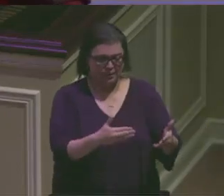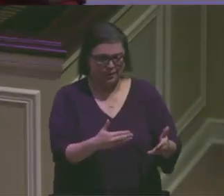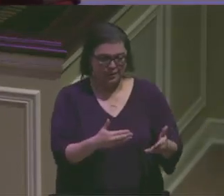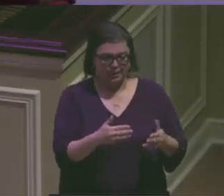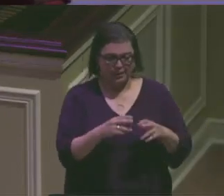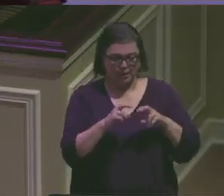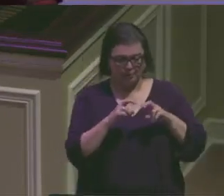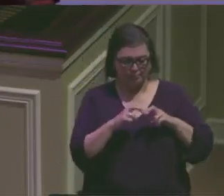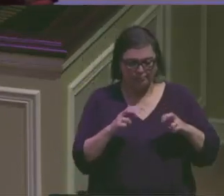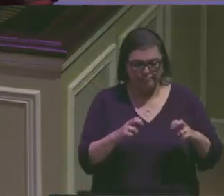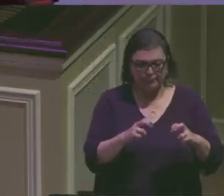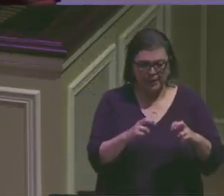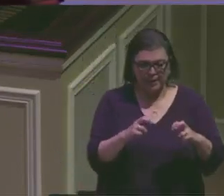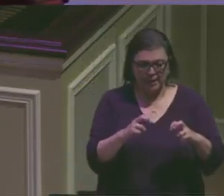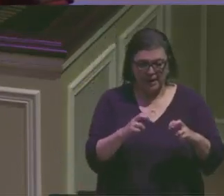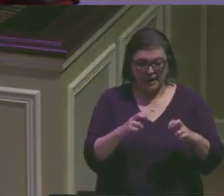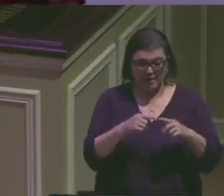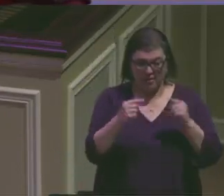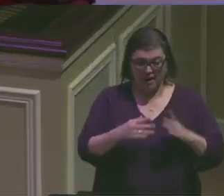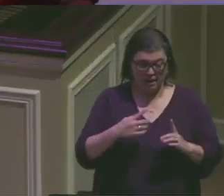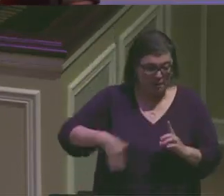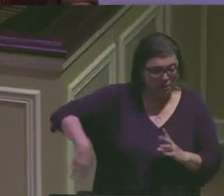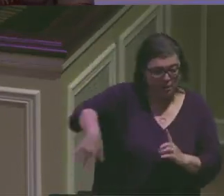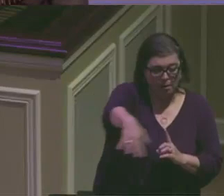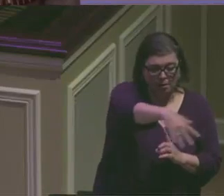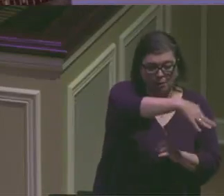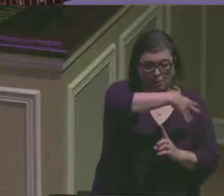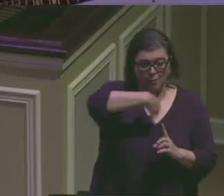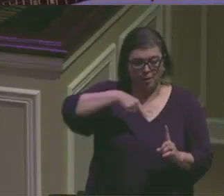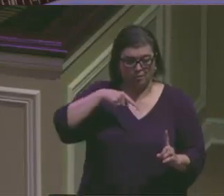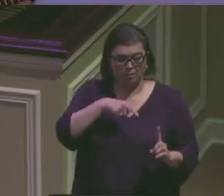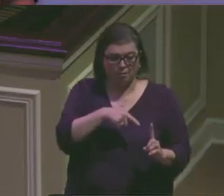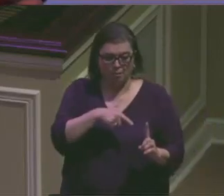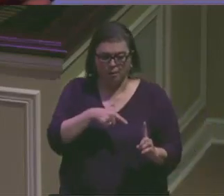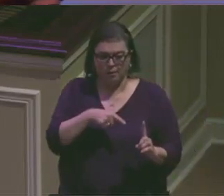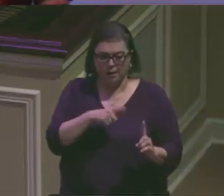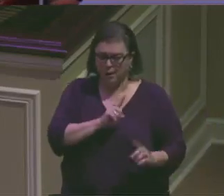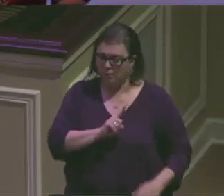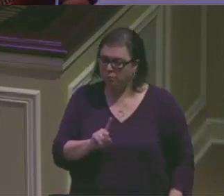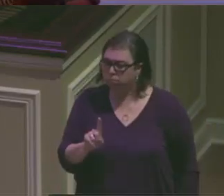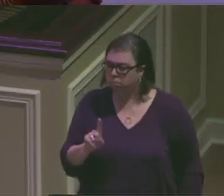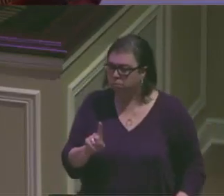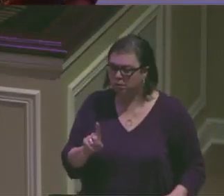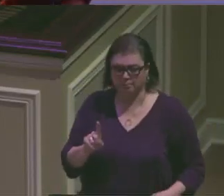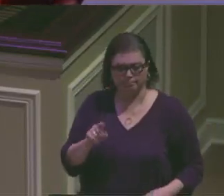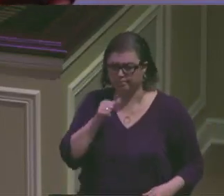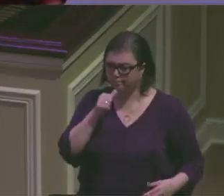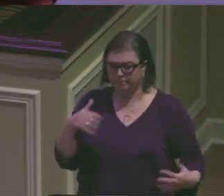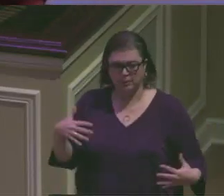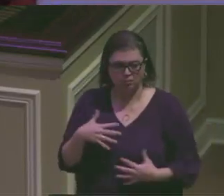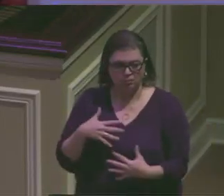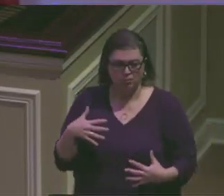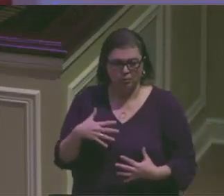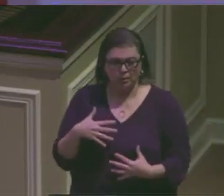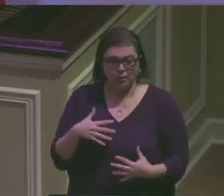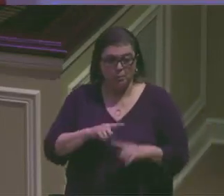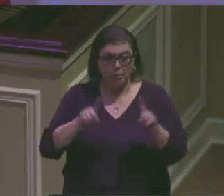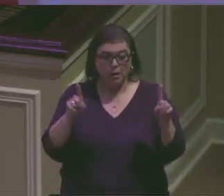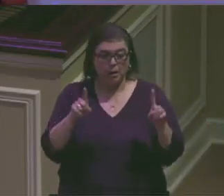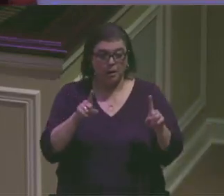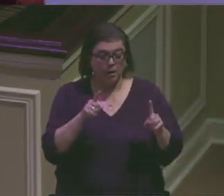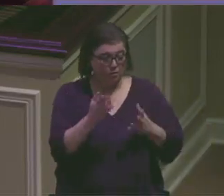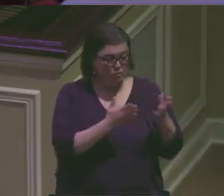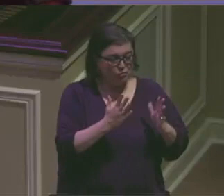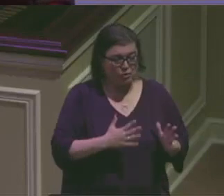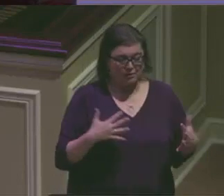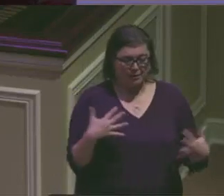by the enemy. And Elijah walks out, and he's not fearful. But the servant who walks out, very, very fearful and